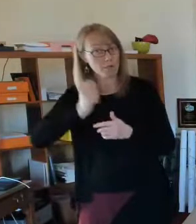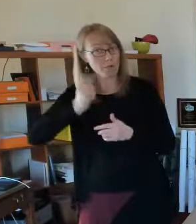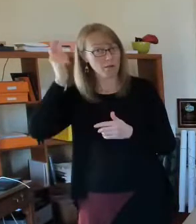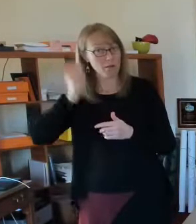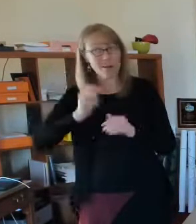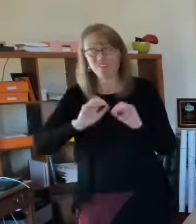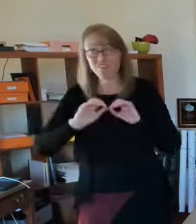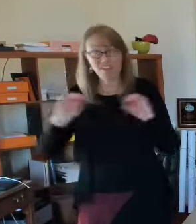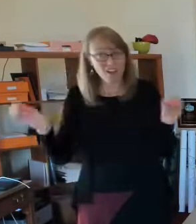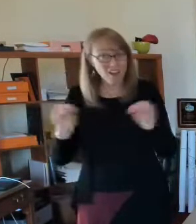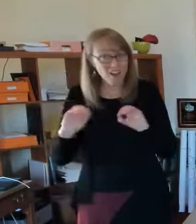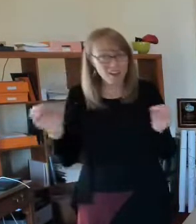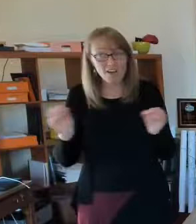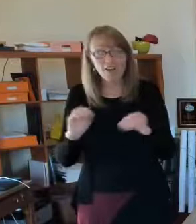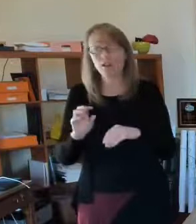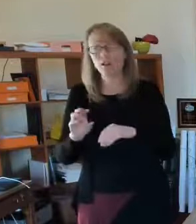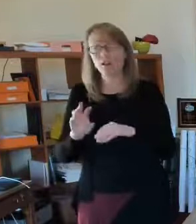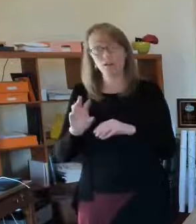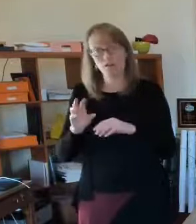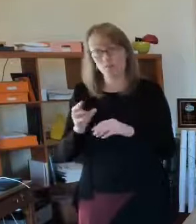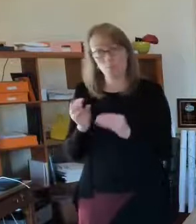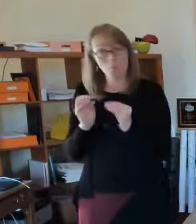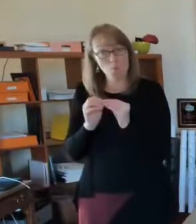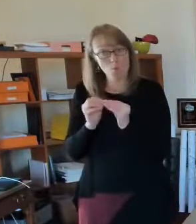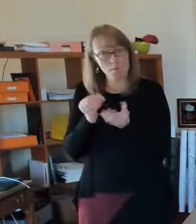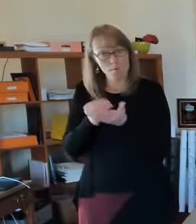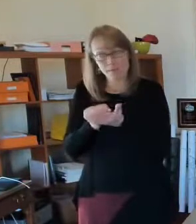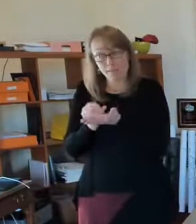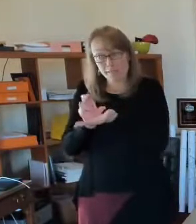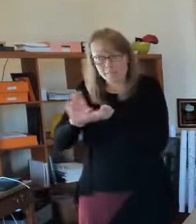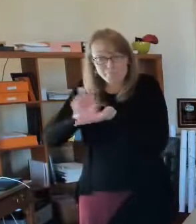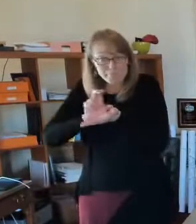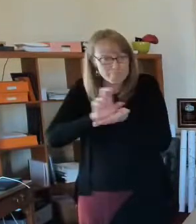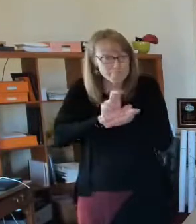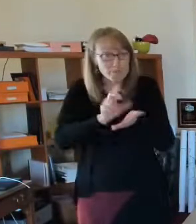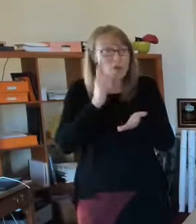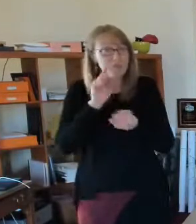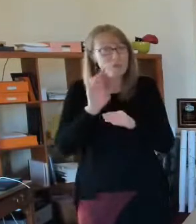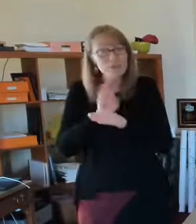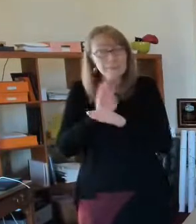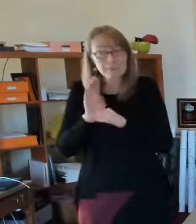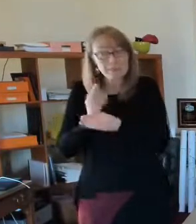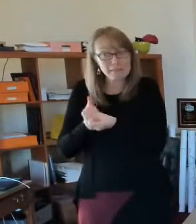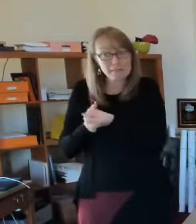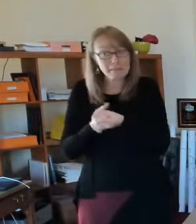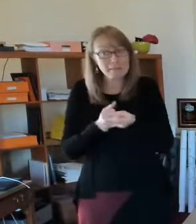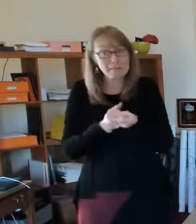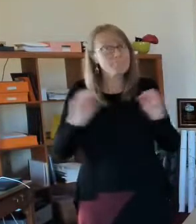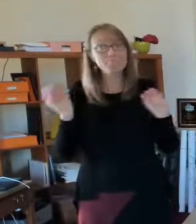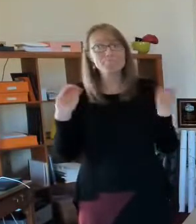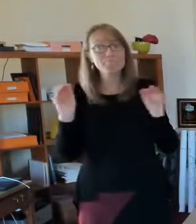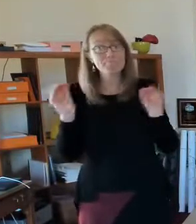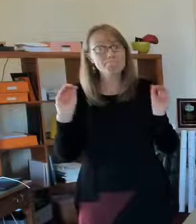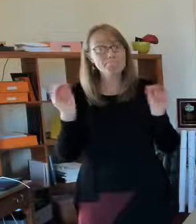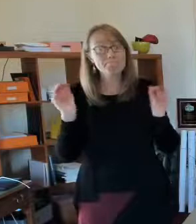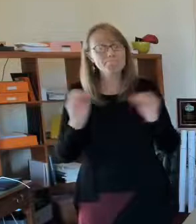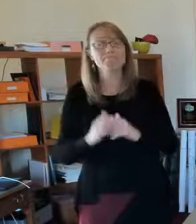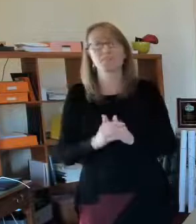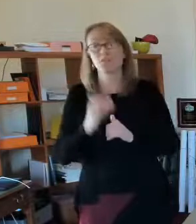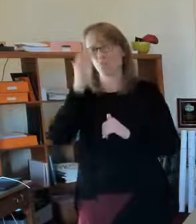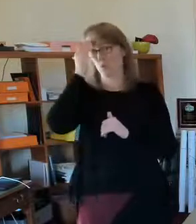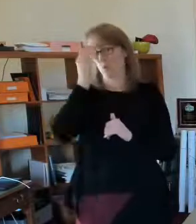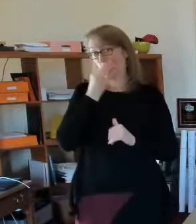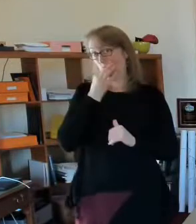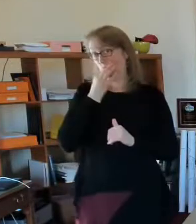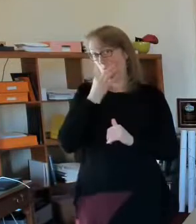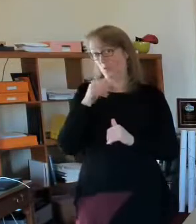subsidies for businesses. We're doing the best we can here in St. Louis. You know that we have a new program that'll roll